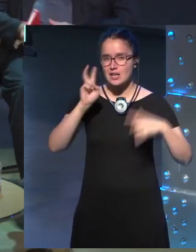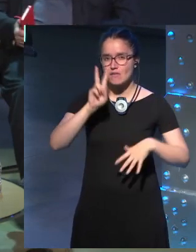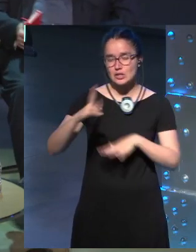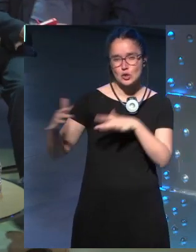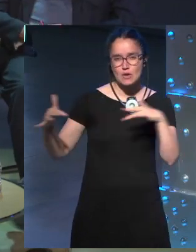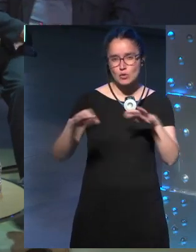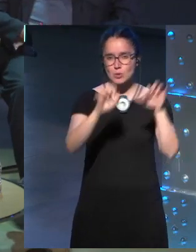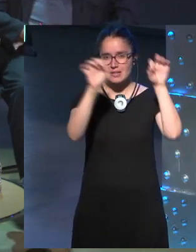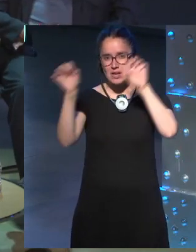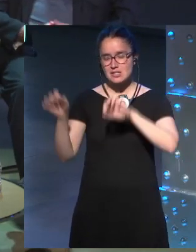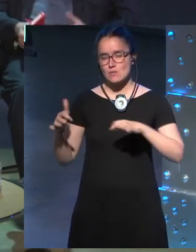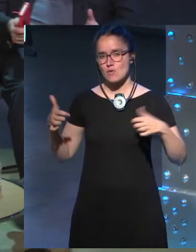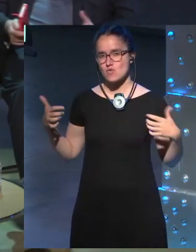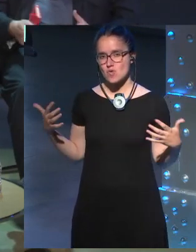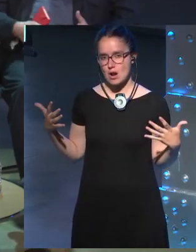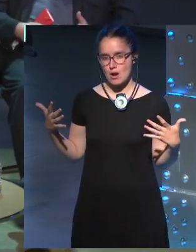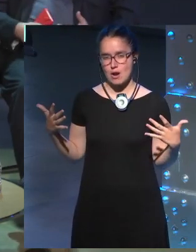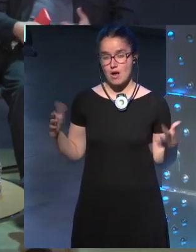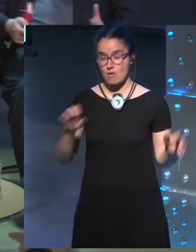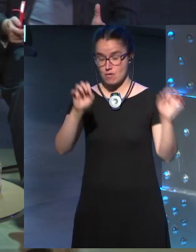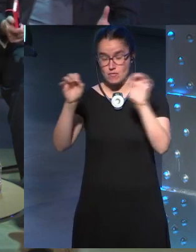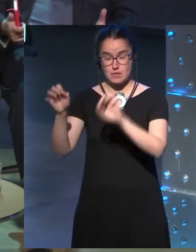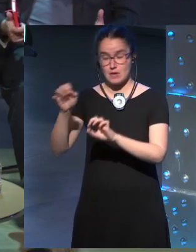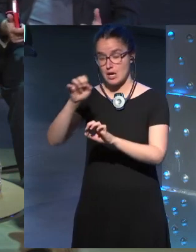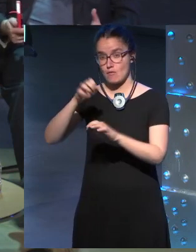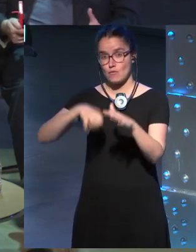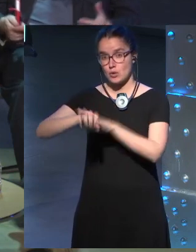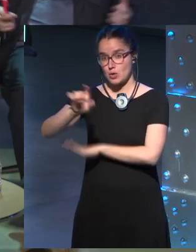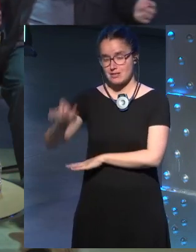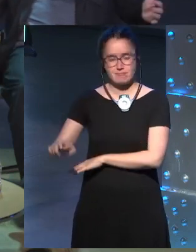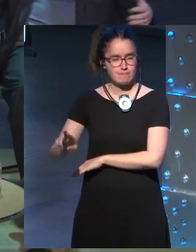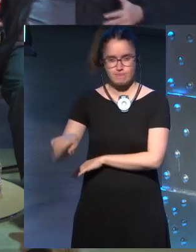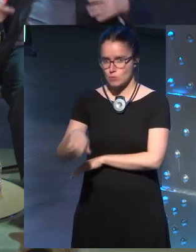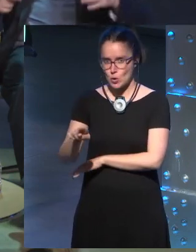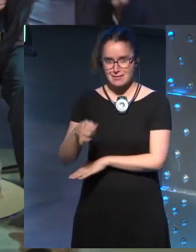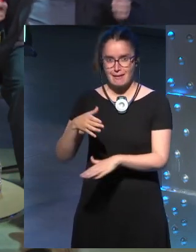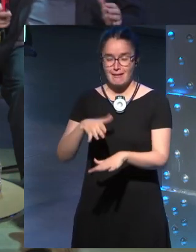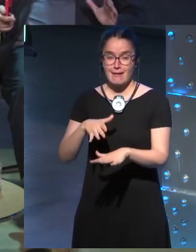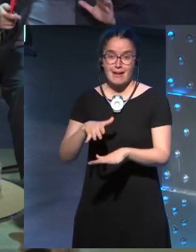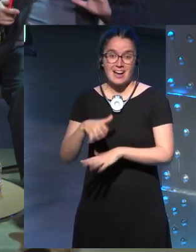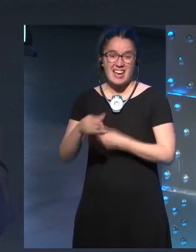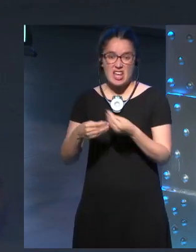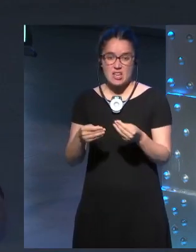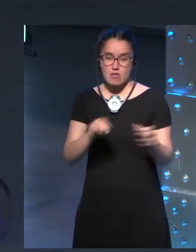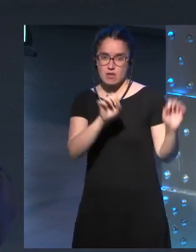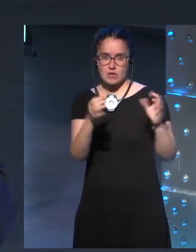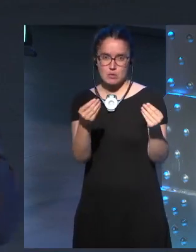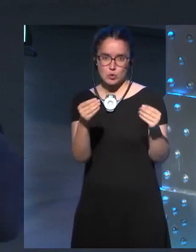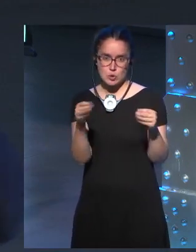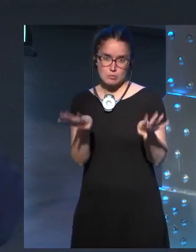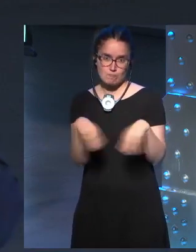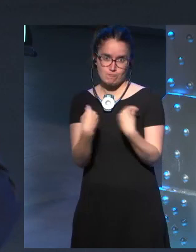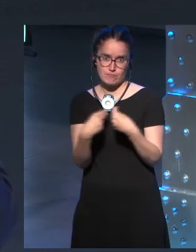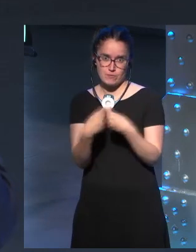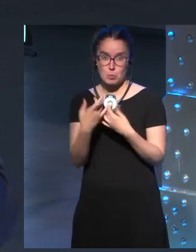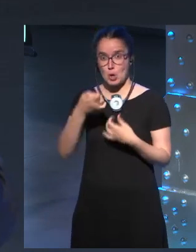To me, the most similar thing to art that I've seen in defensive football hasn't been Italian football. That has been about having